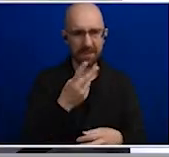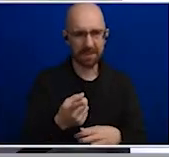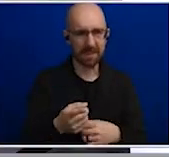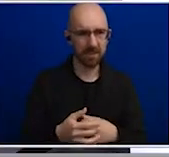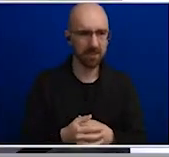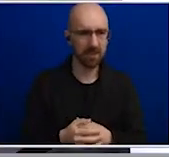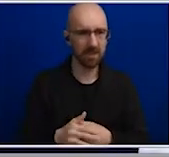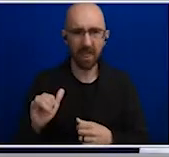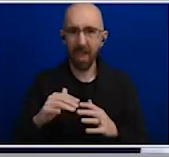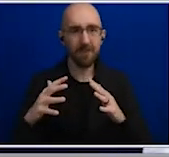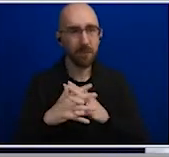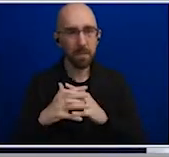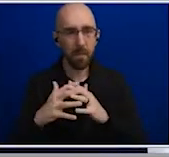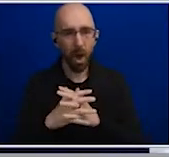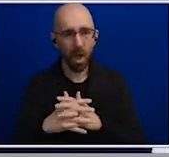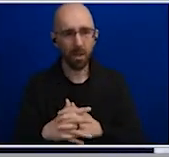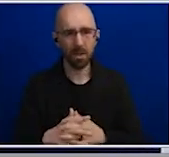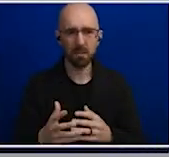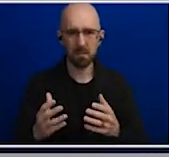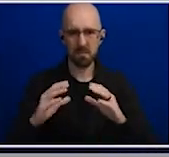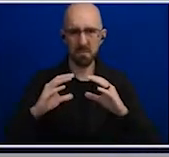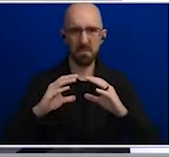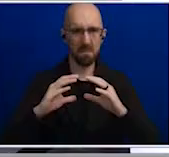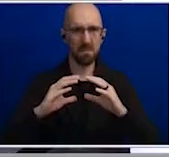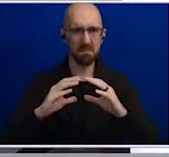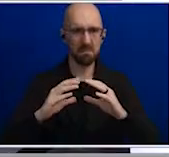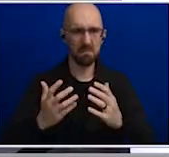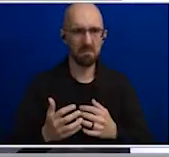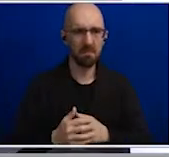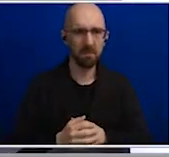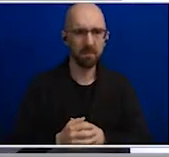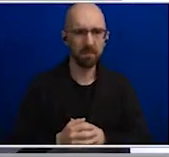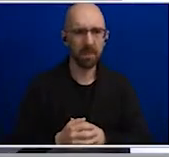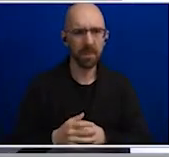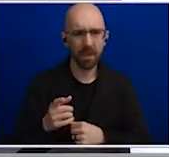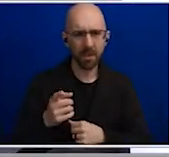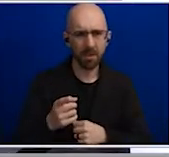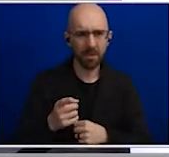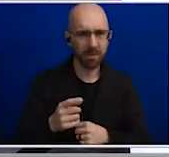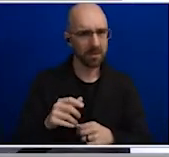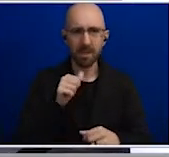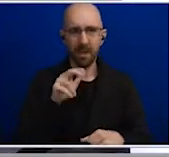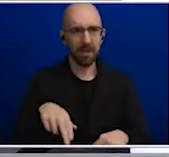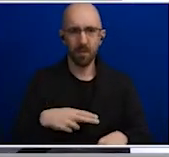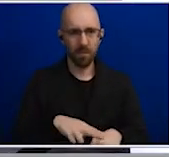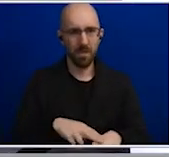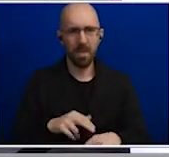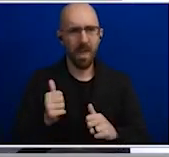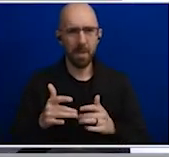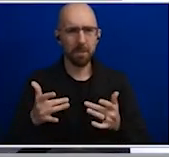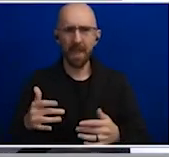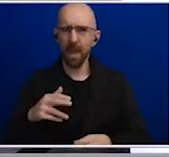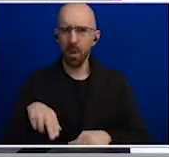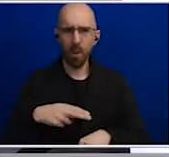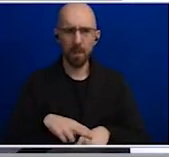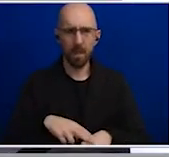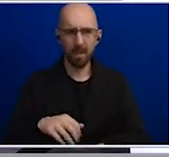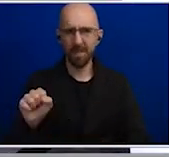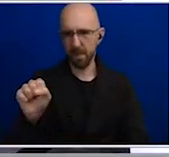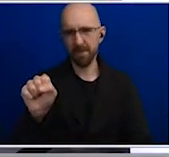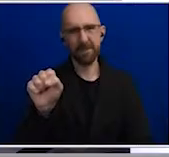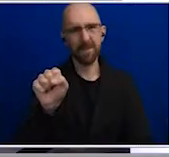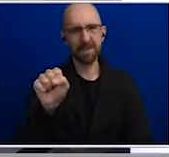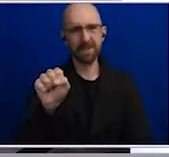football? I don't know, probably that yay big. And so how big? Not anything normal. How big is a normal heart? A fist? Probably a fist, more